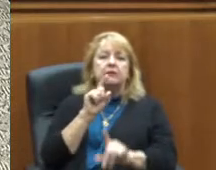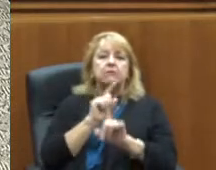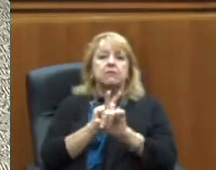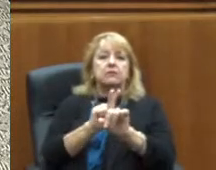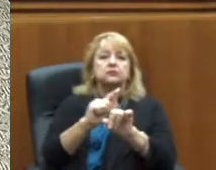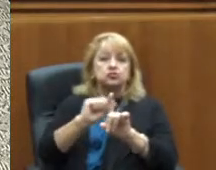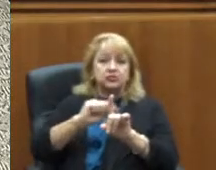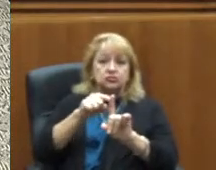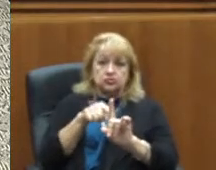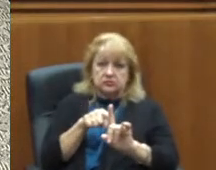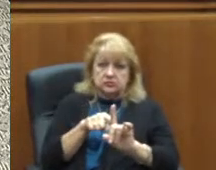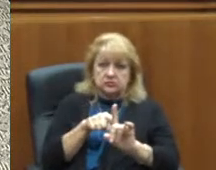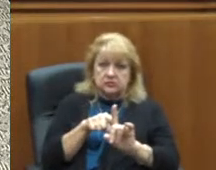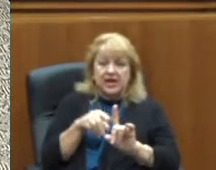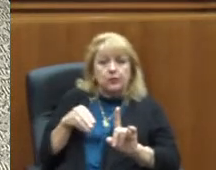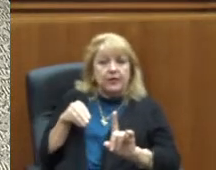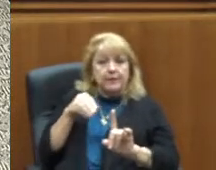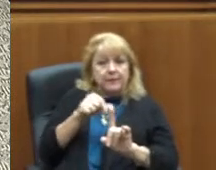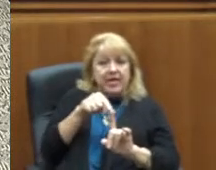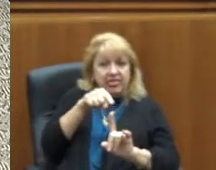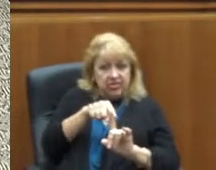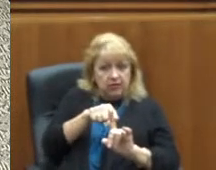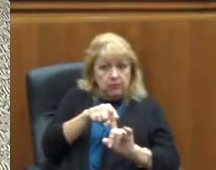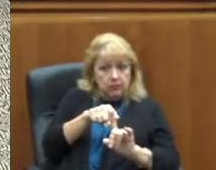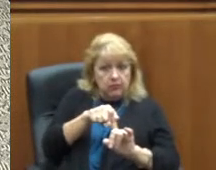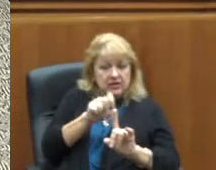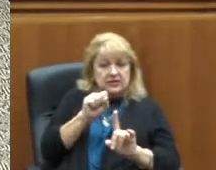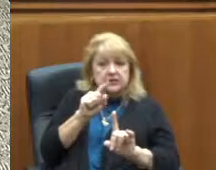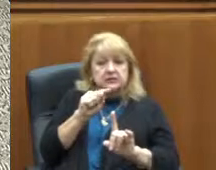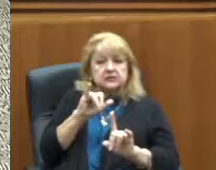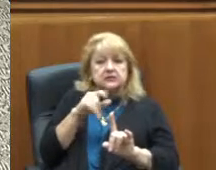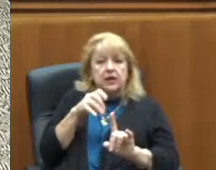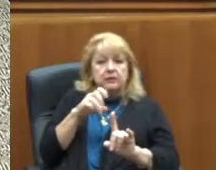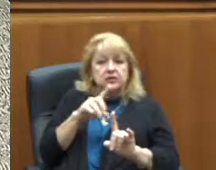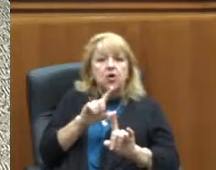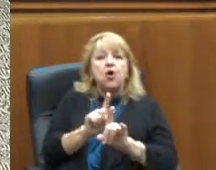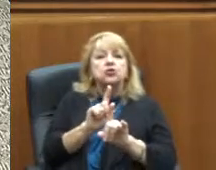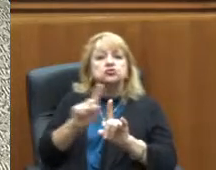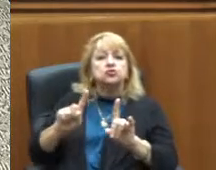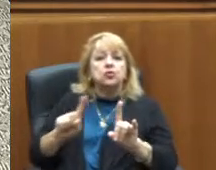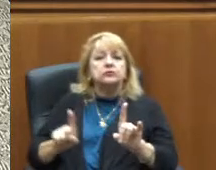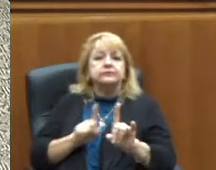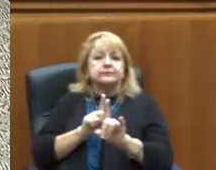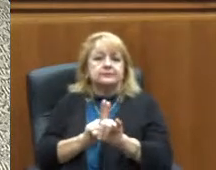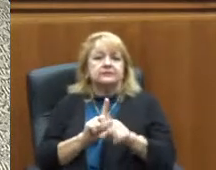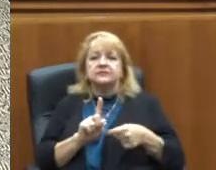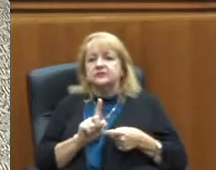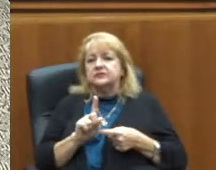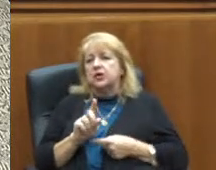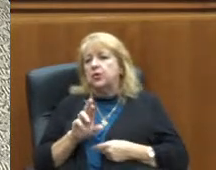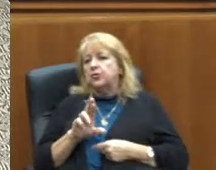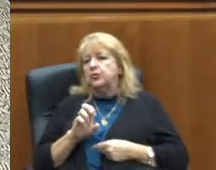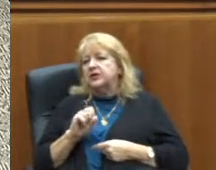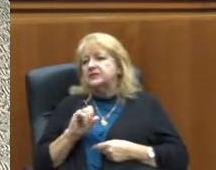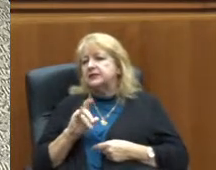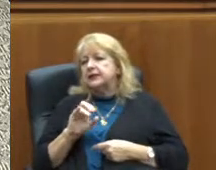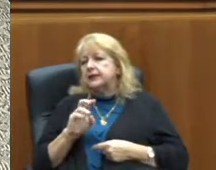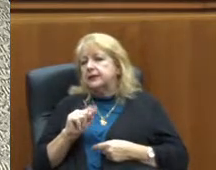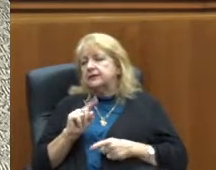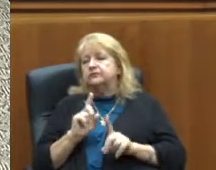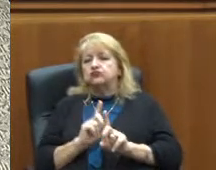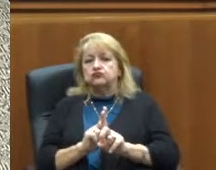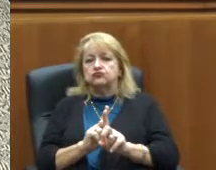we have a stipend for those mentors as well as those residents. Now, at present, we have